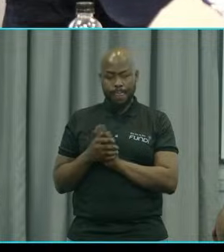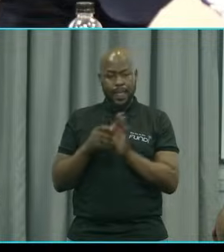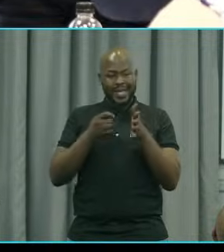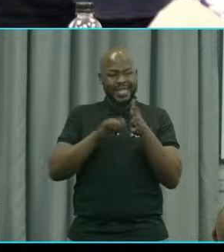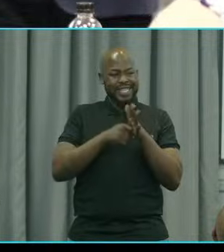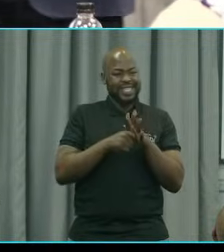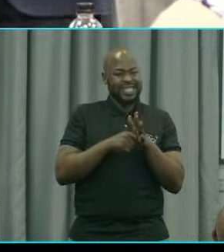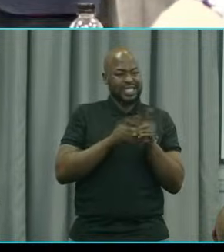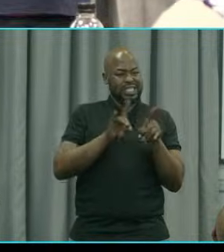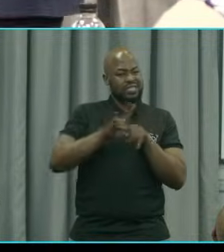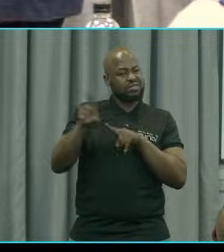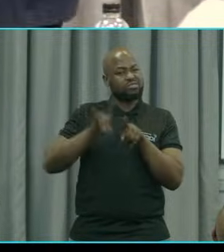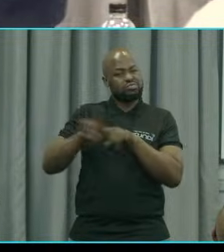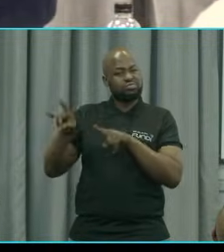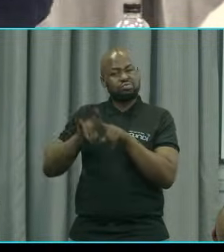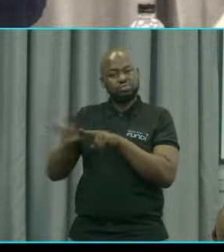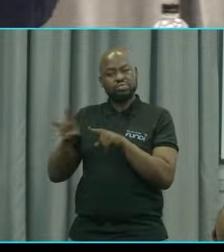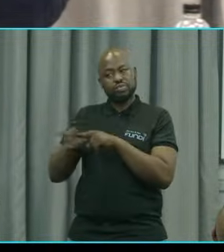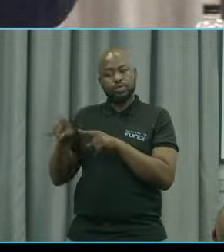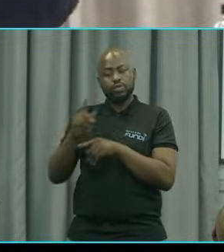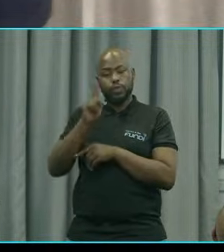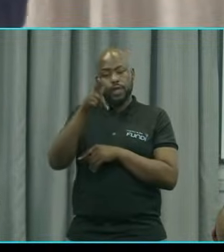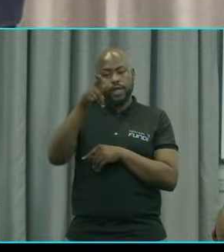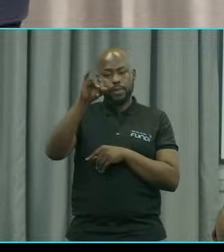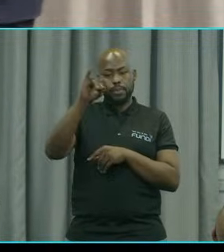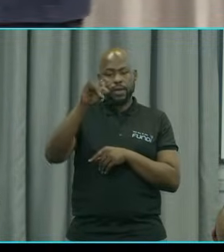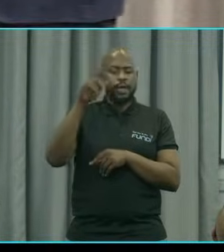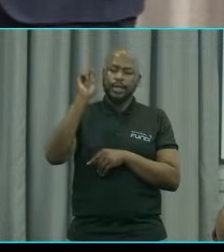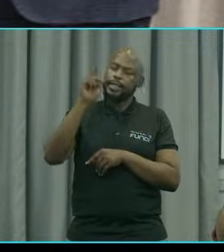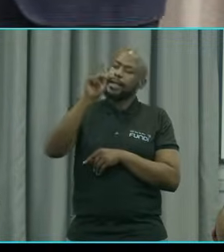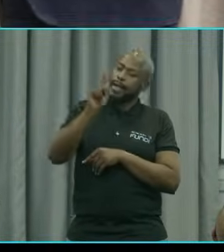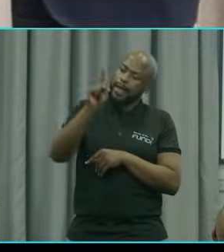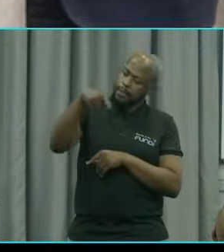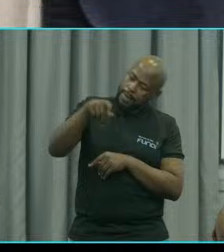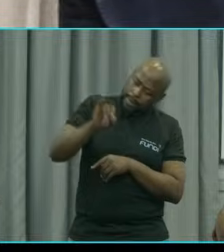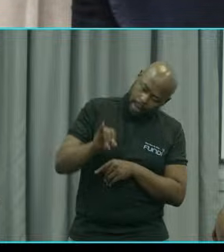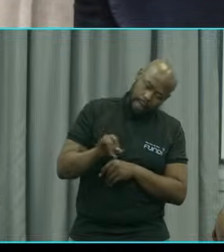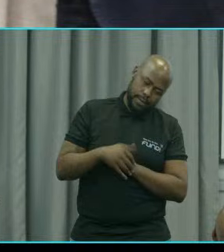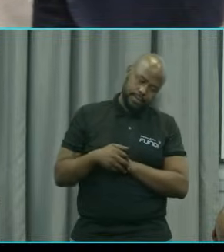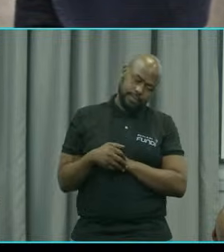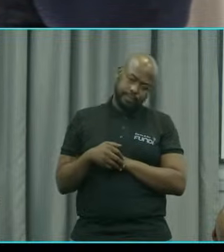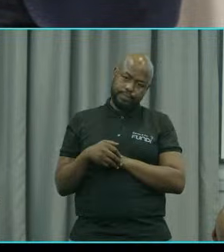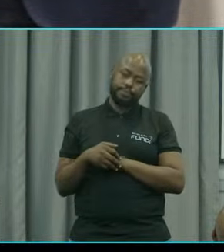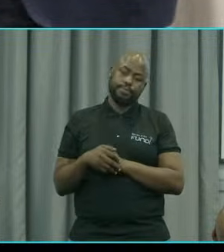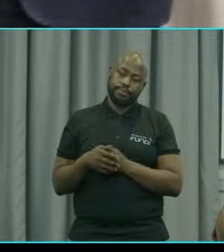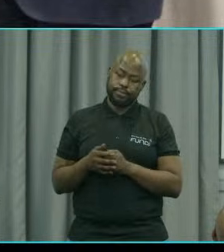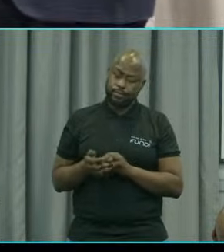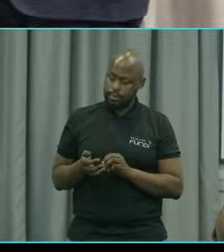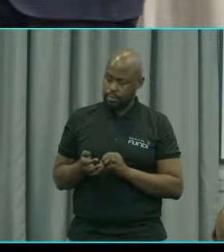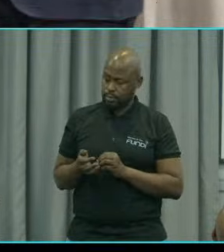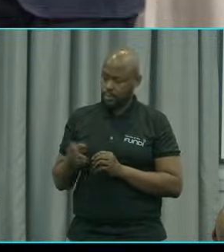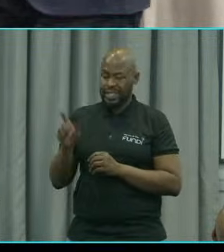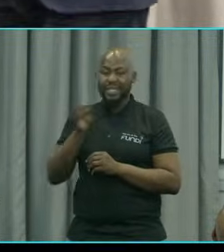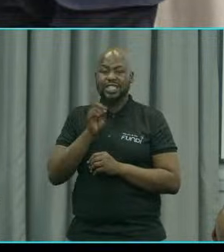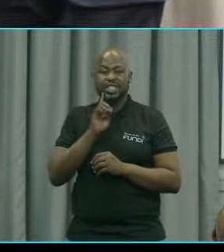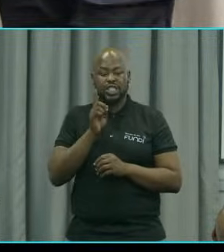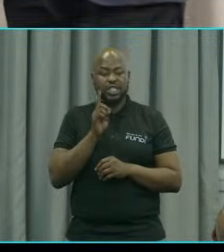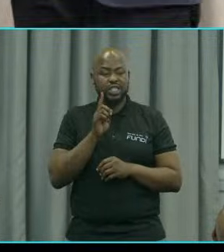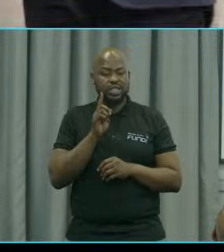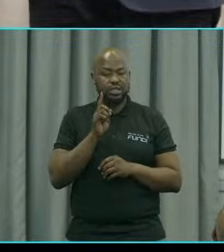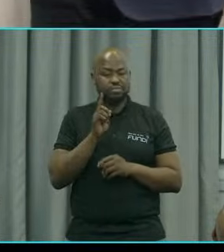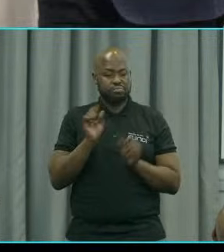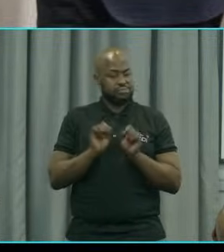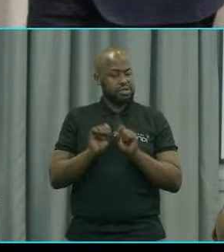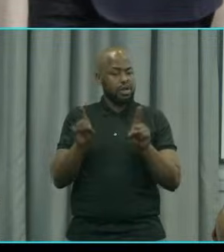factors in terms of the KPIs to track teacher participation rate, teacher self-efficacy